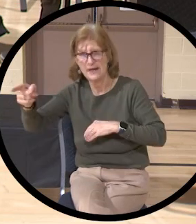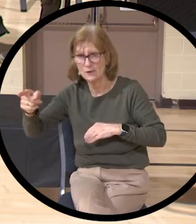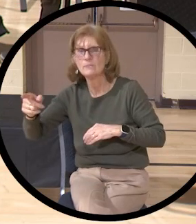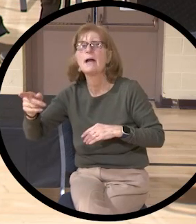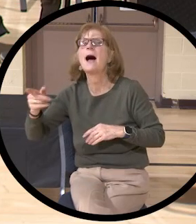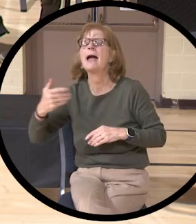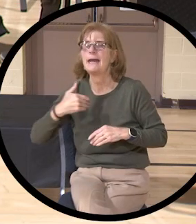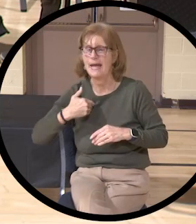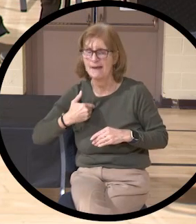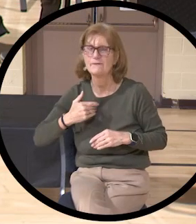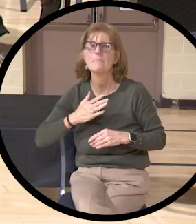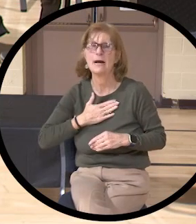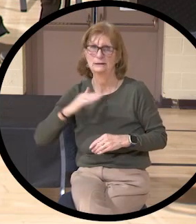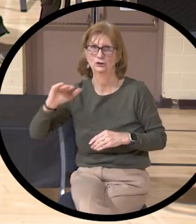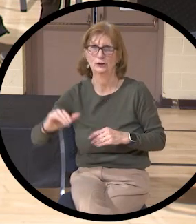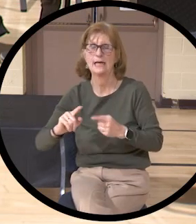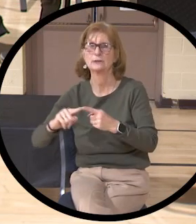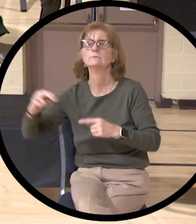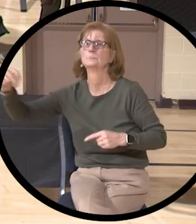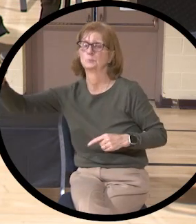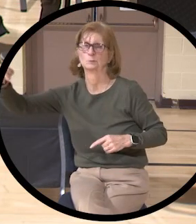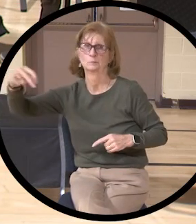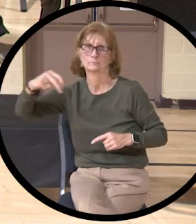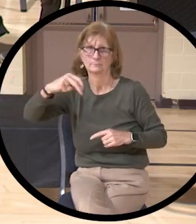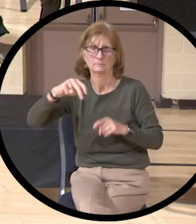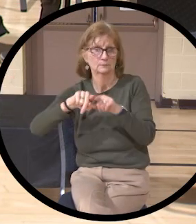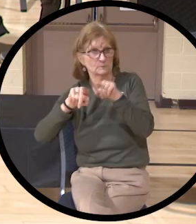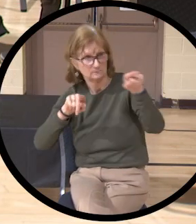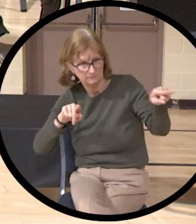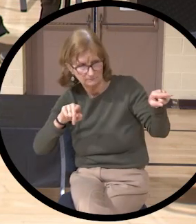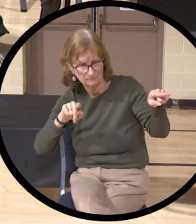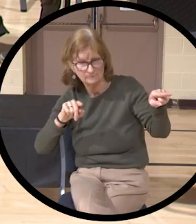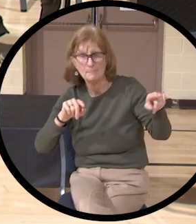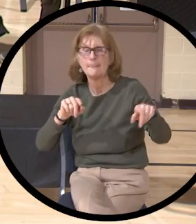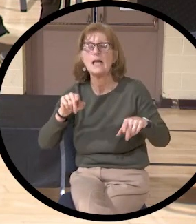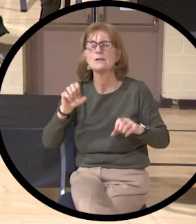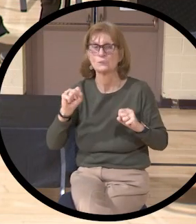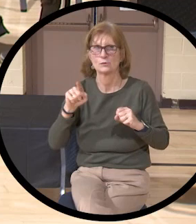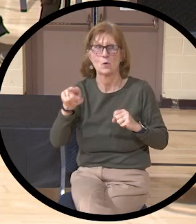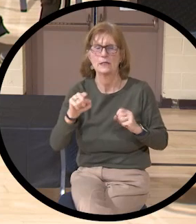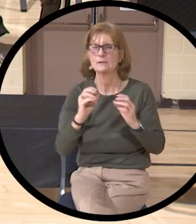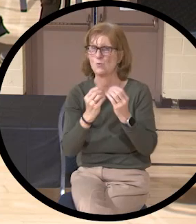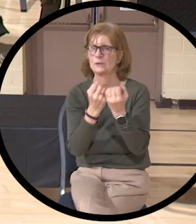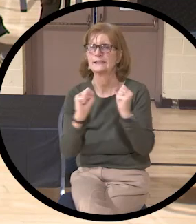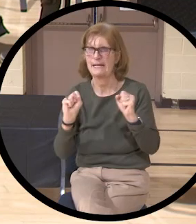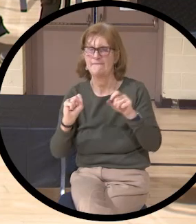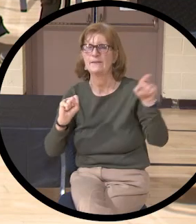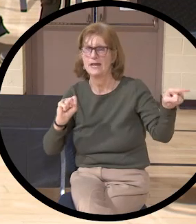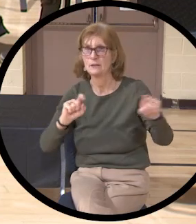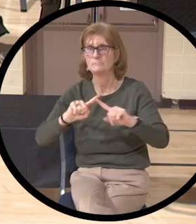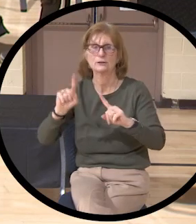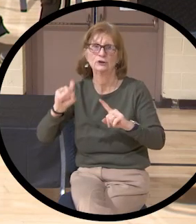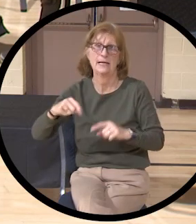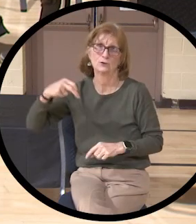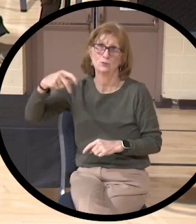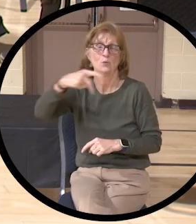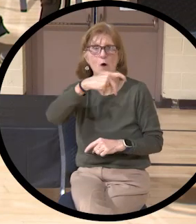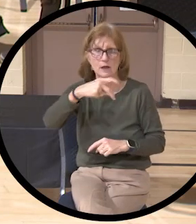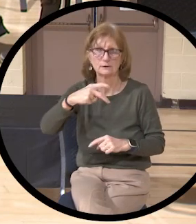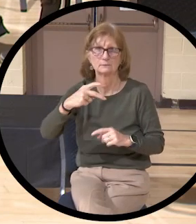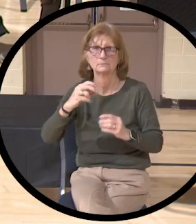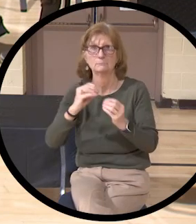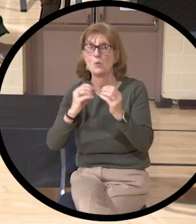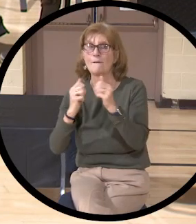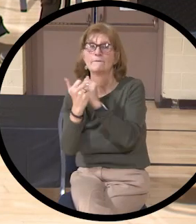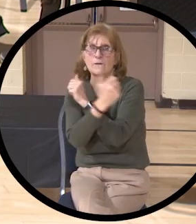unpopular opinion, but I can't imagine stop signs are very expensive. Would that be a future or current idea